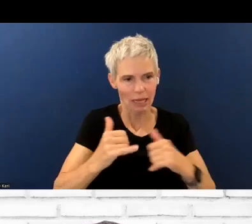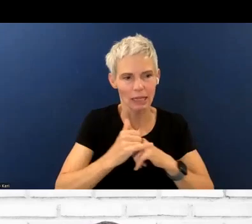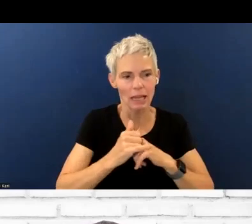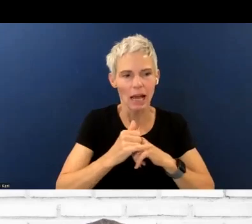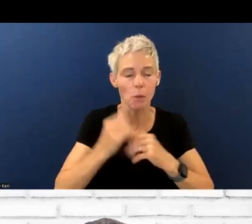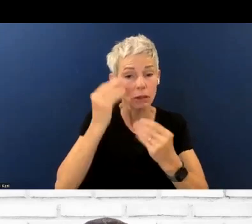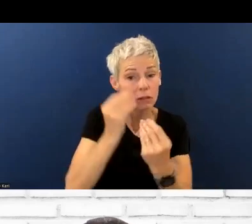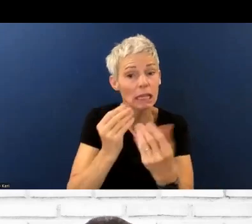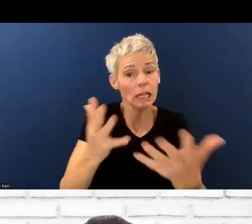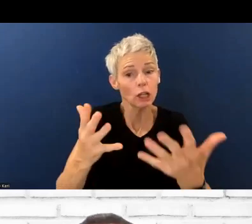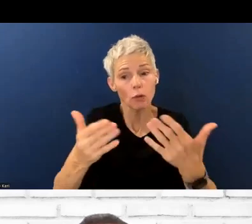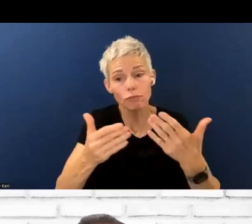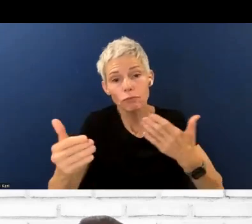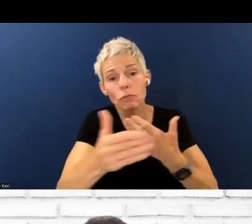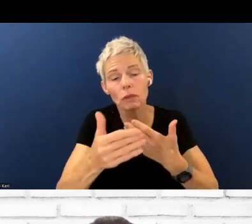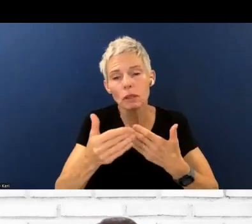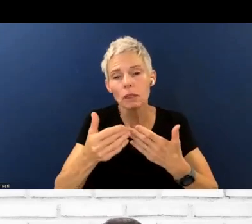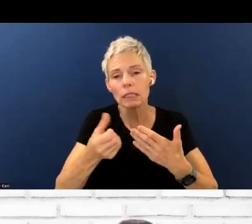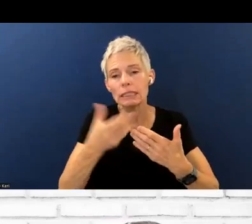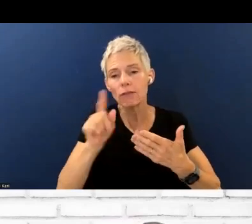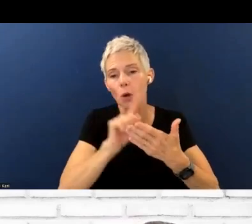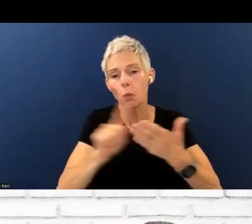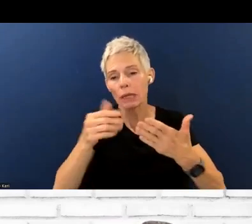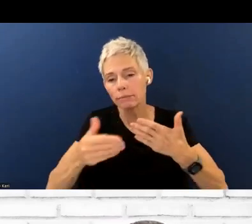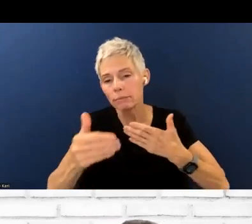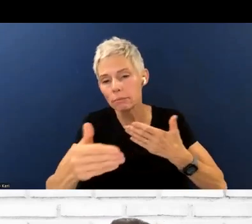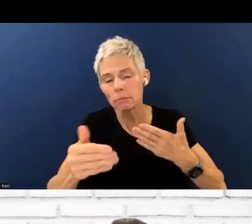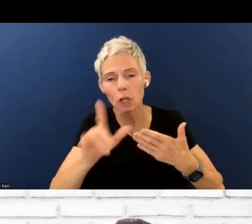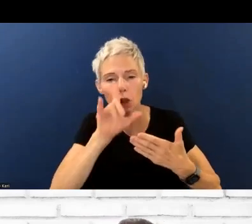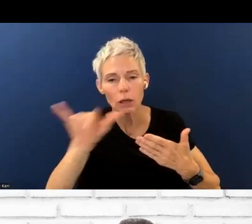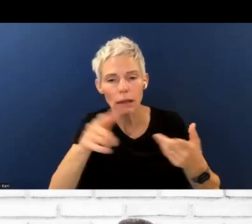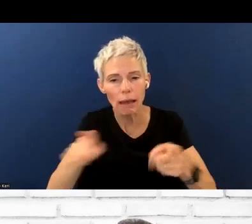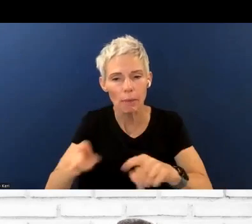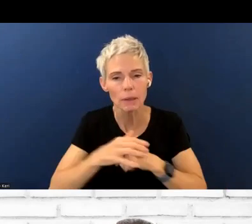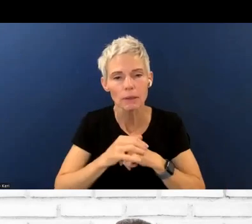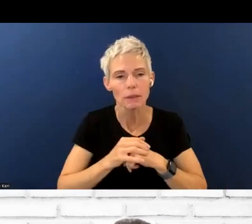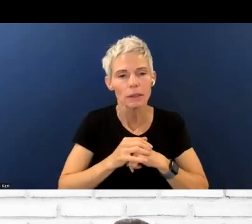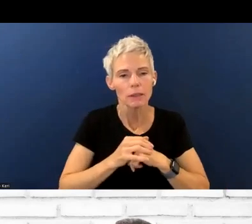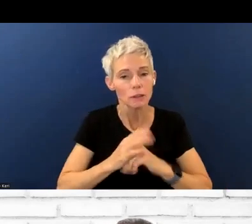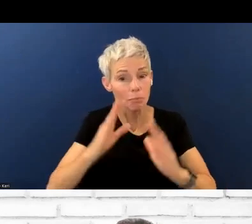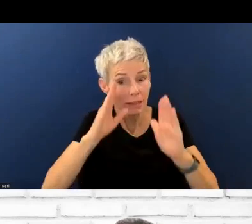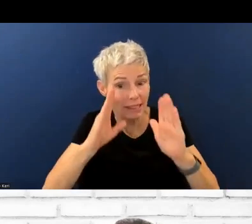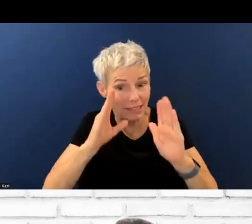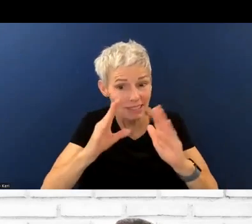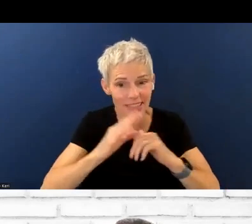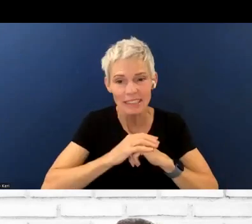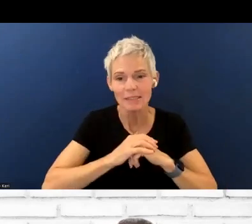letting you know how the next several weeks are going to happen. Just stay tuned